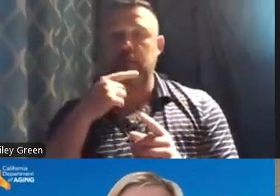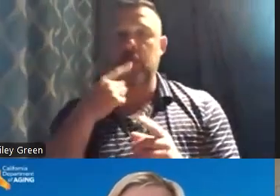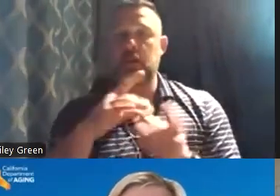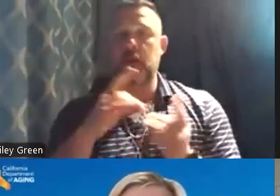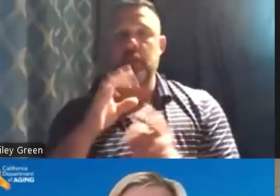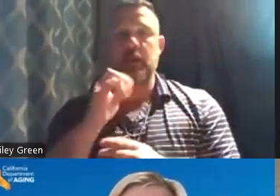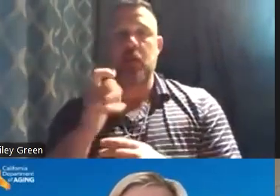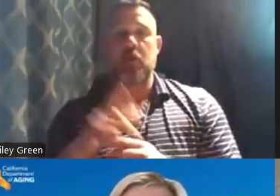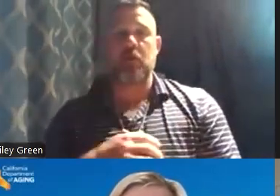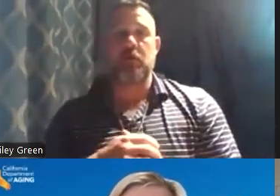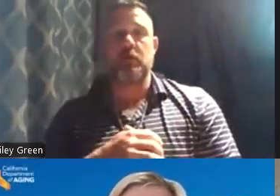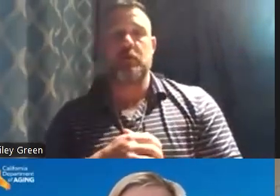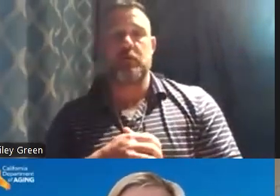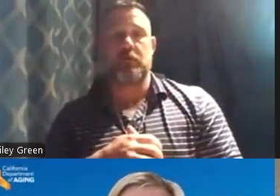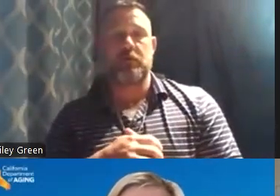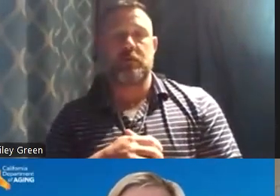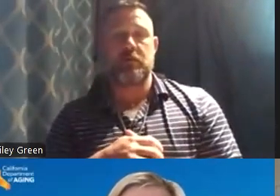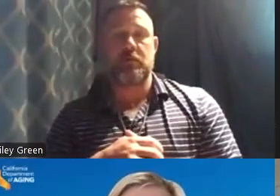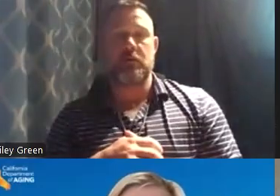Carol?